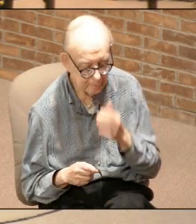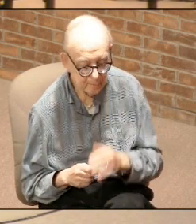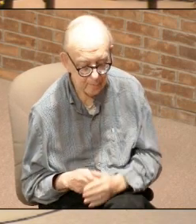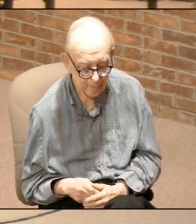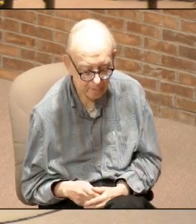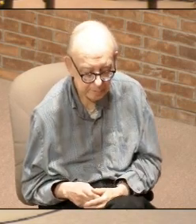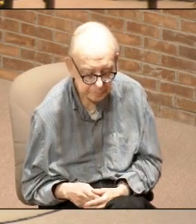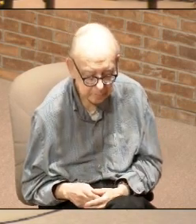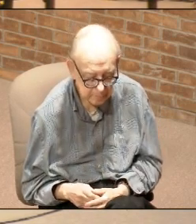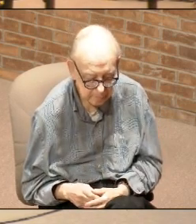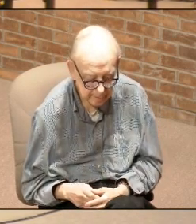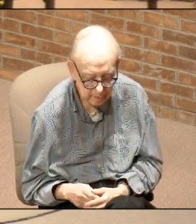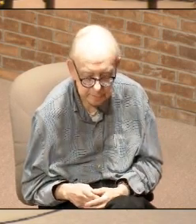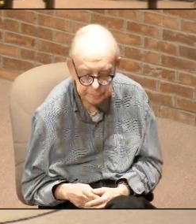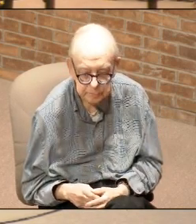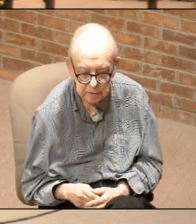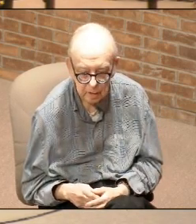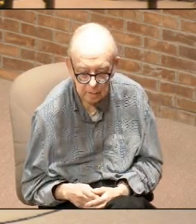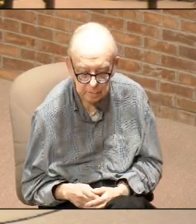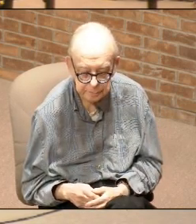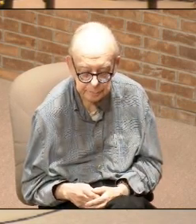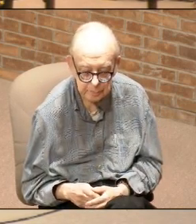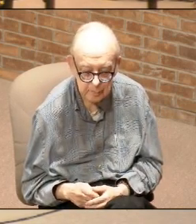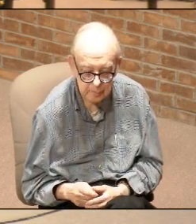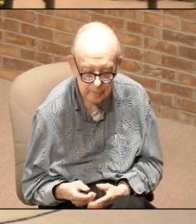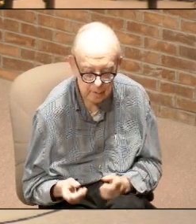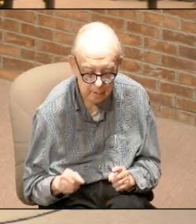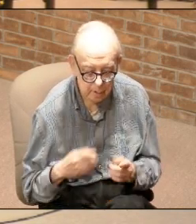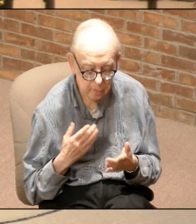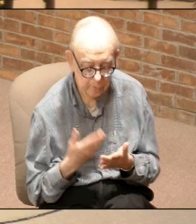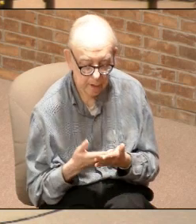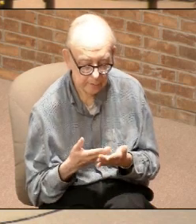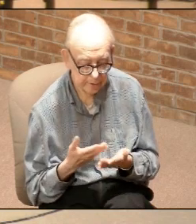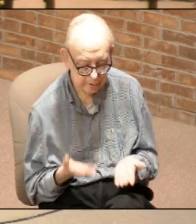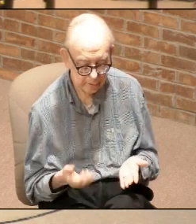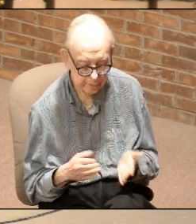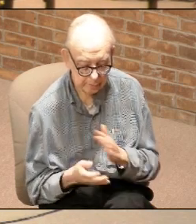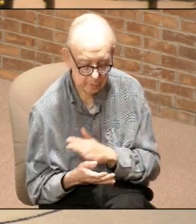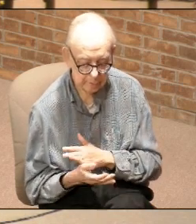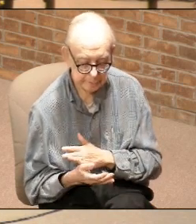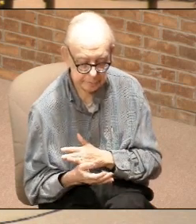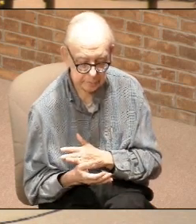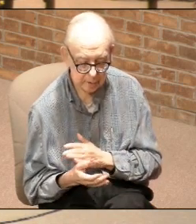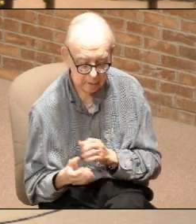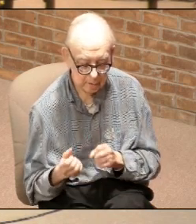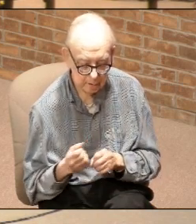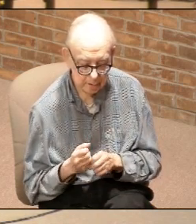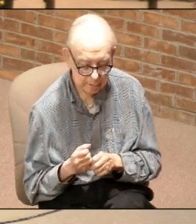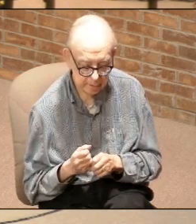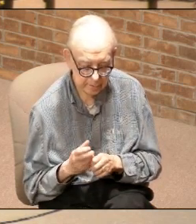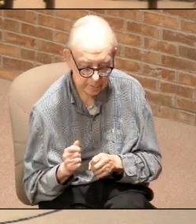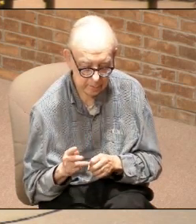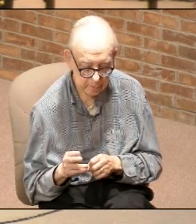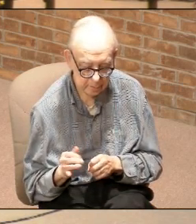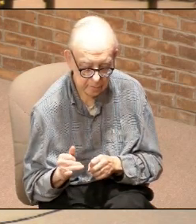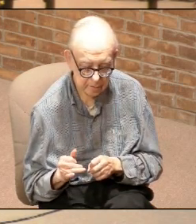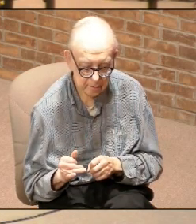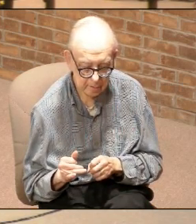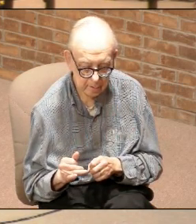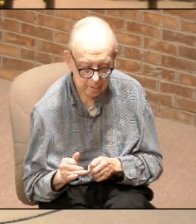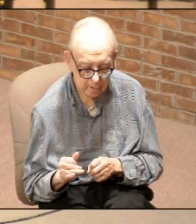but not much so when i got here uh i got here in july of